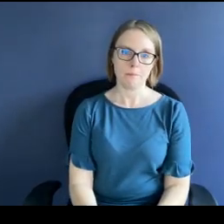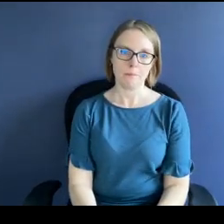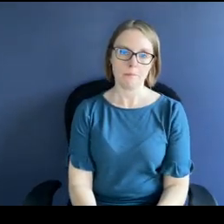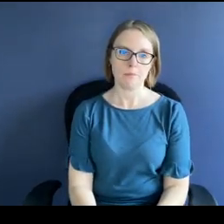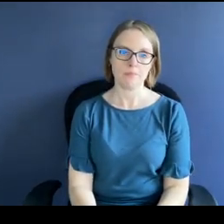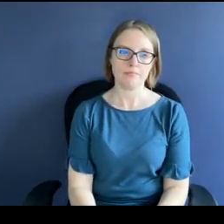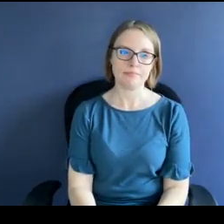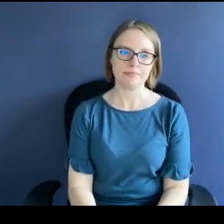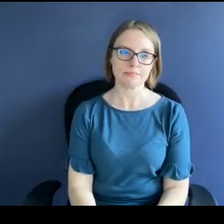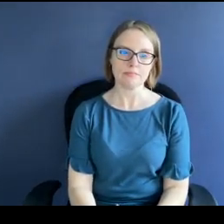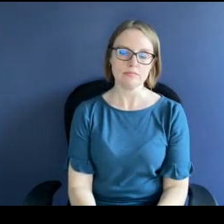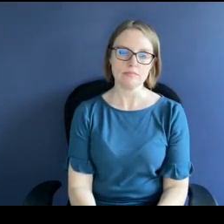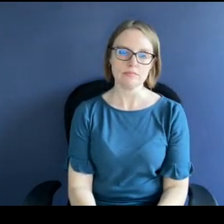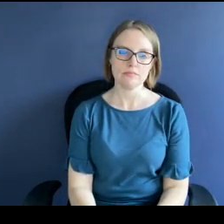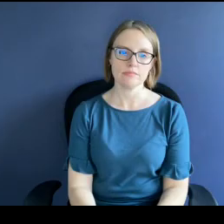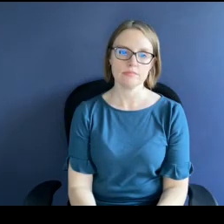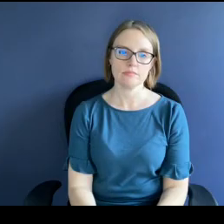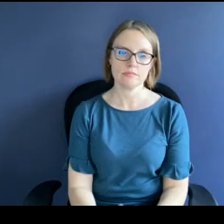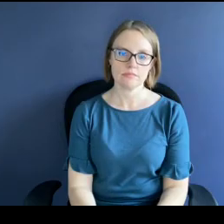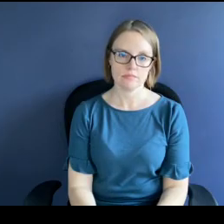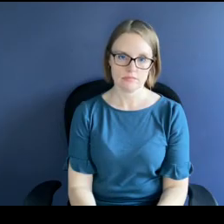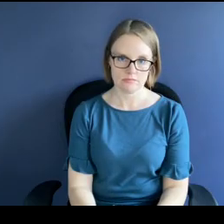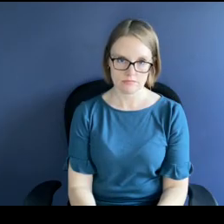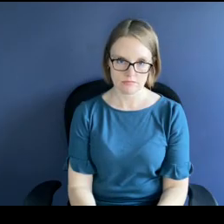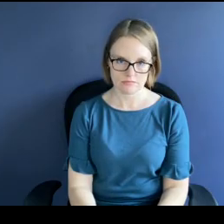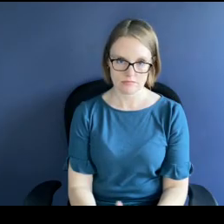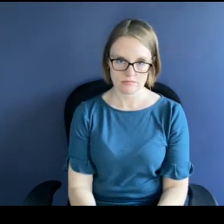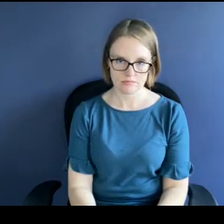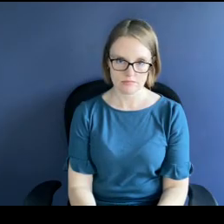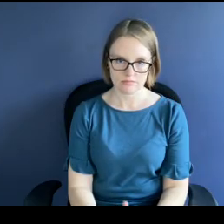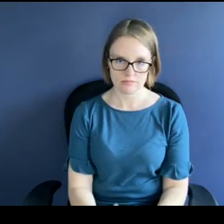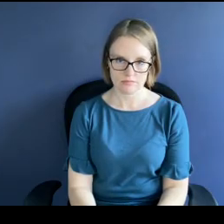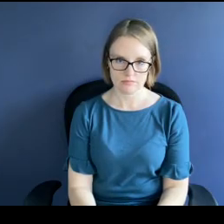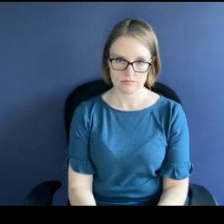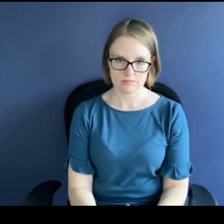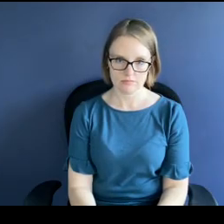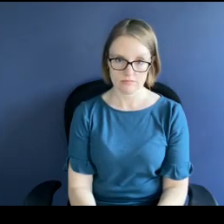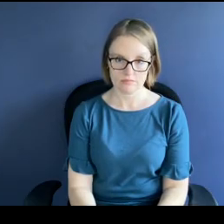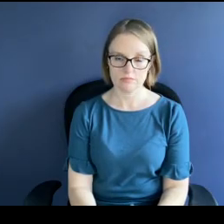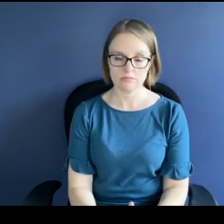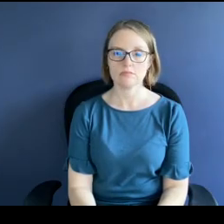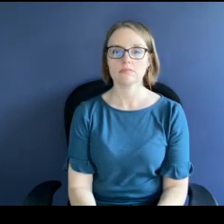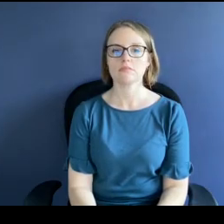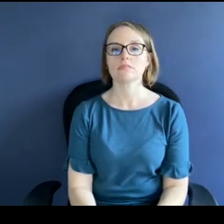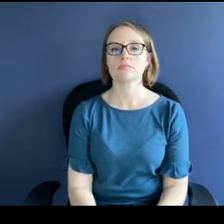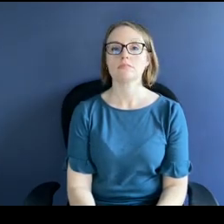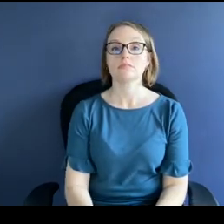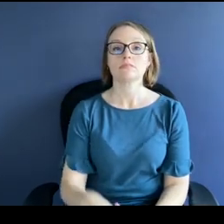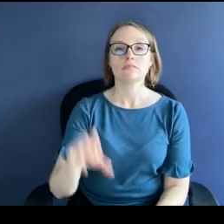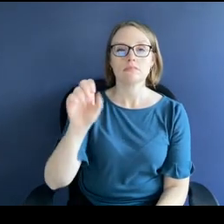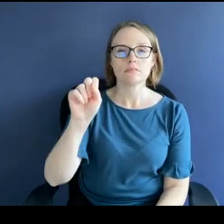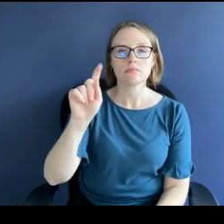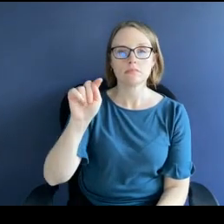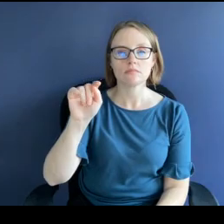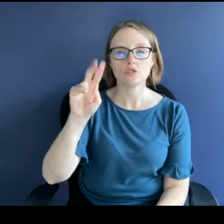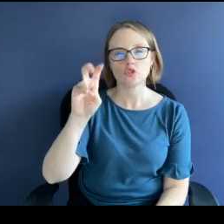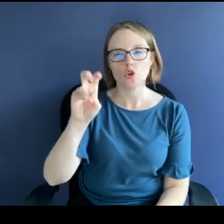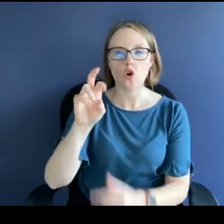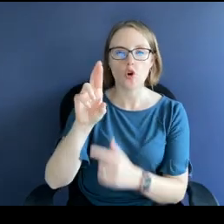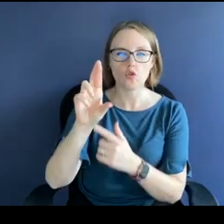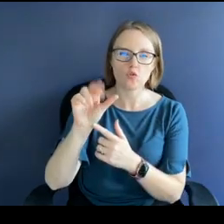The minimum clearance between a range and an opposing base cabinet is